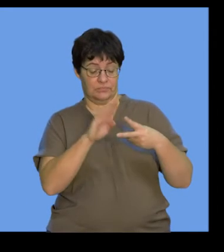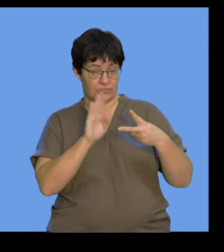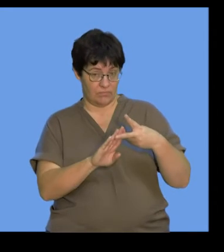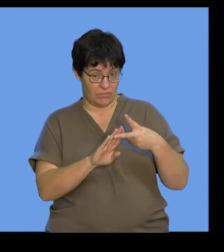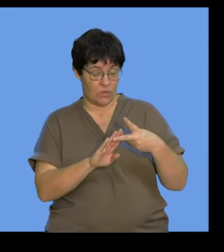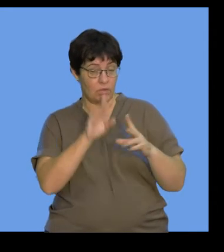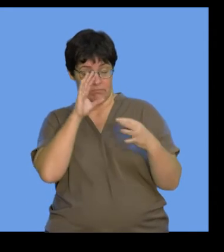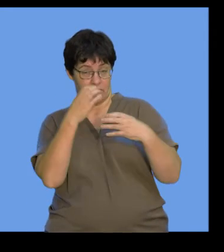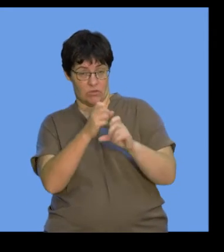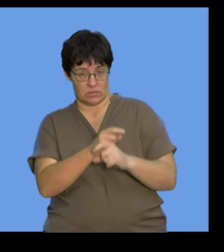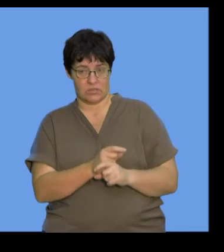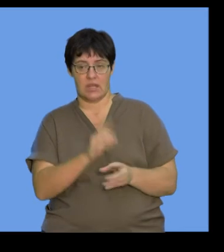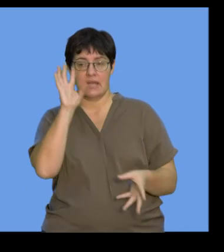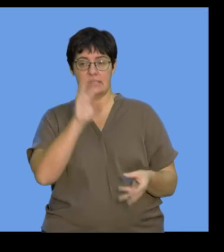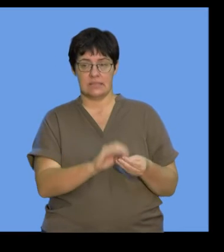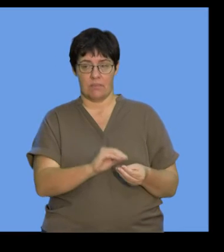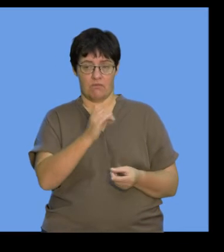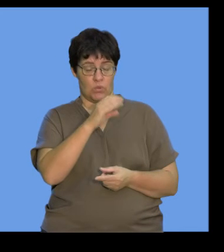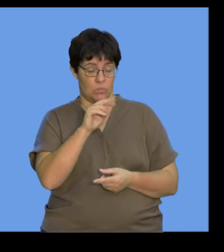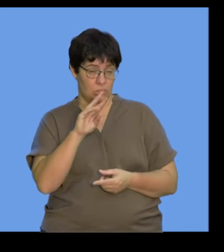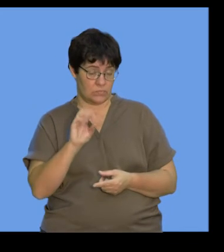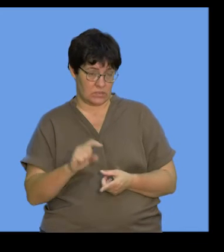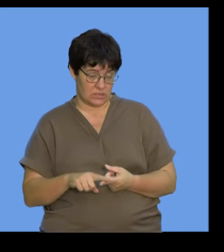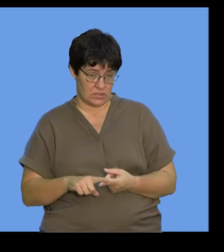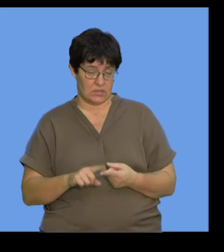when it comes to cubes: the sum of cubes and the